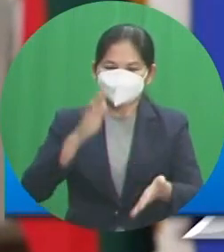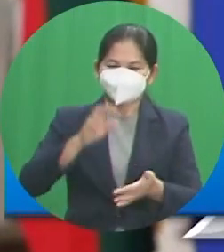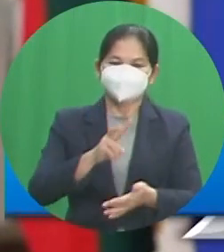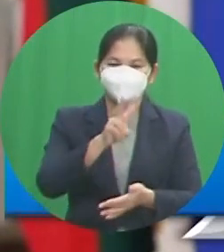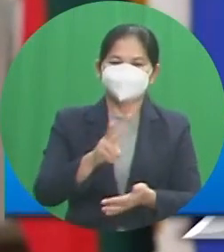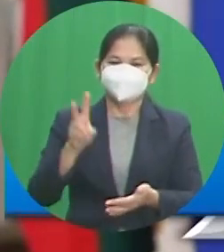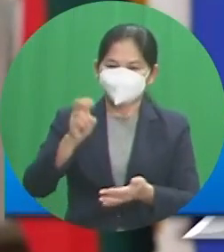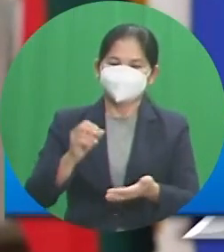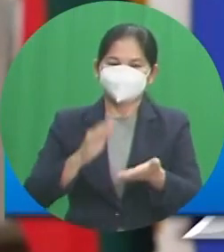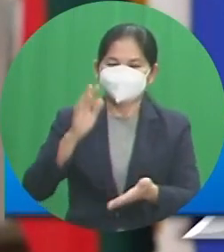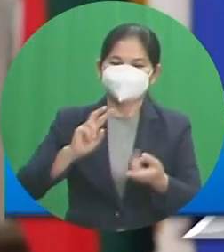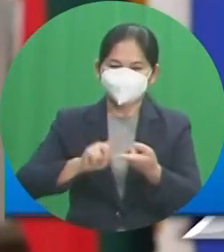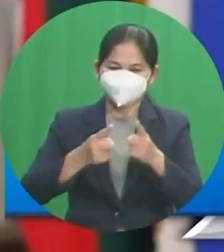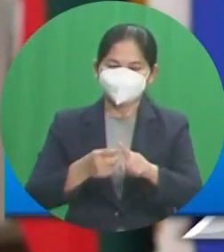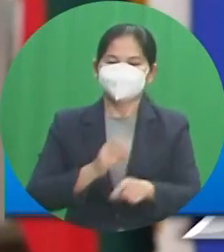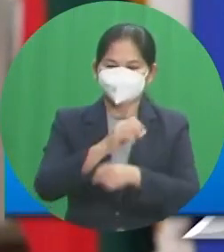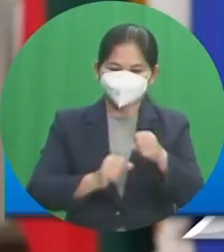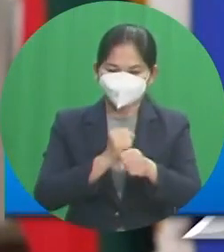20